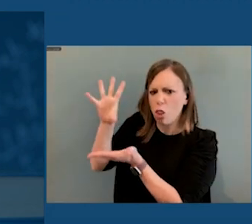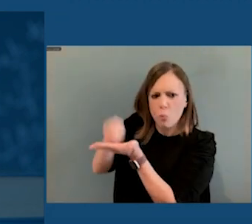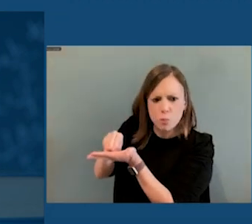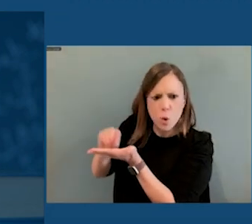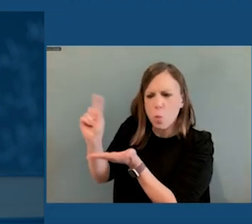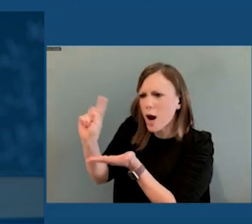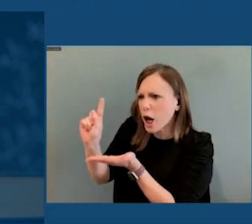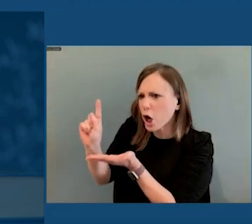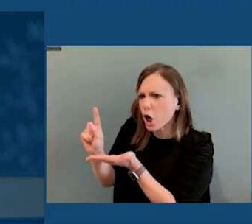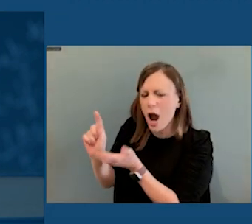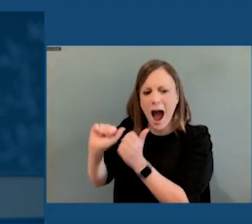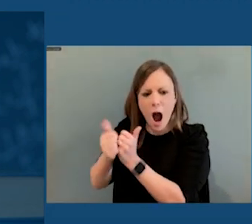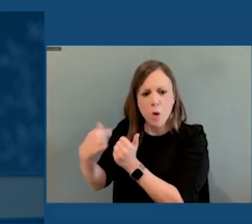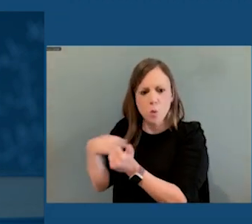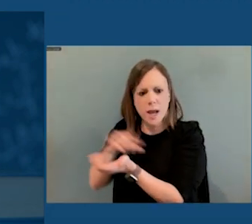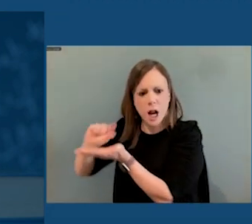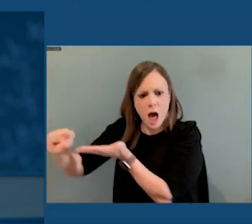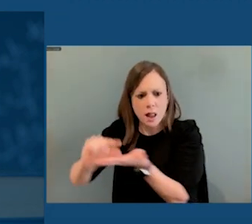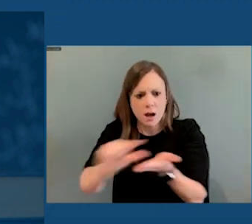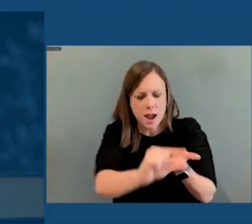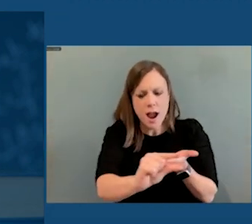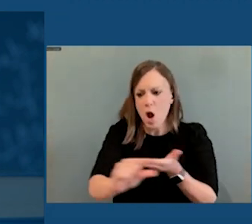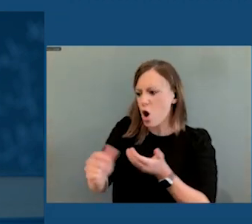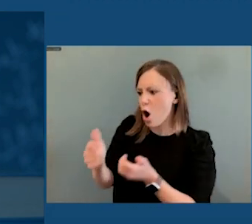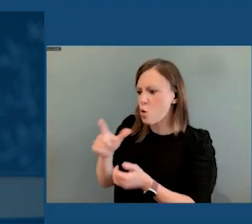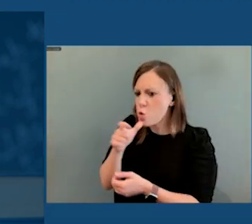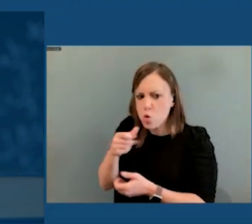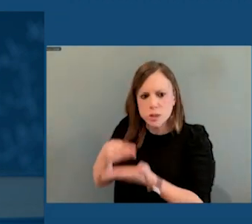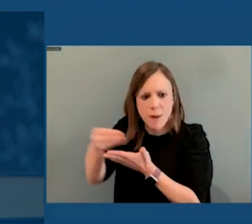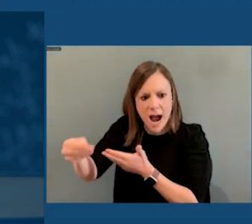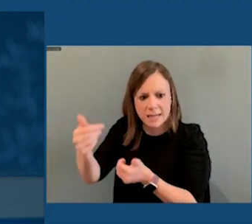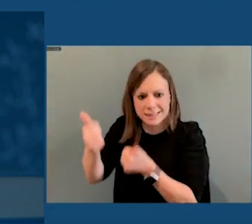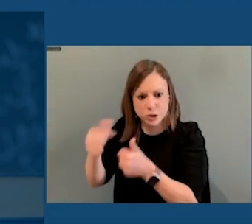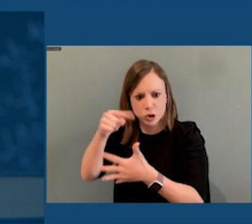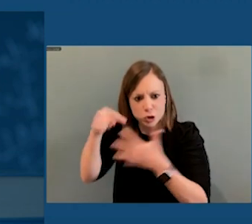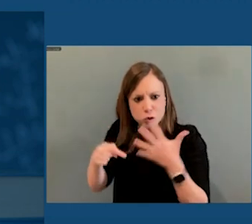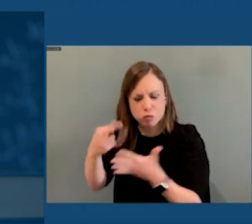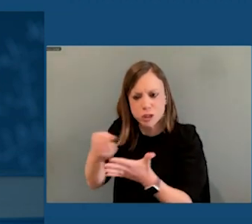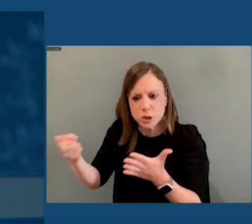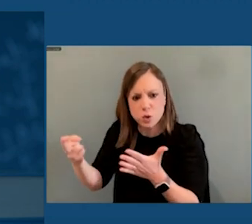resources they need to learn, to thrive, to succeed.